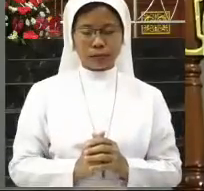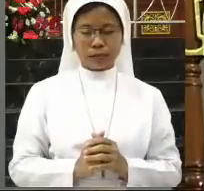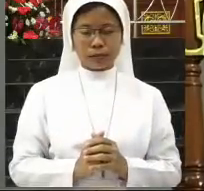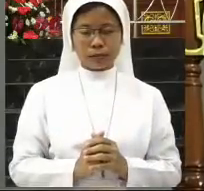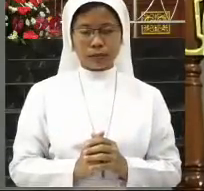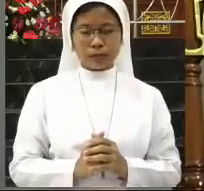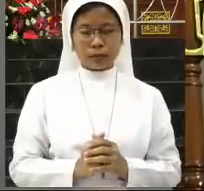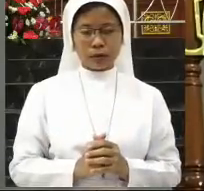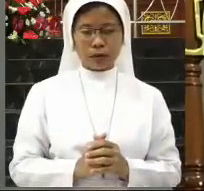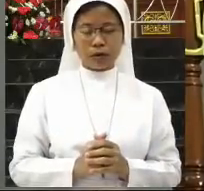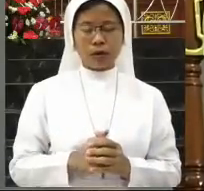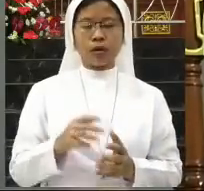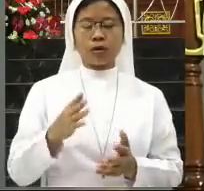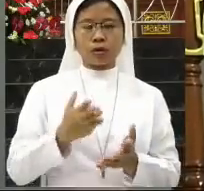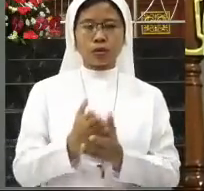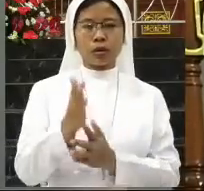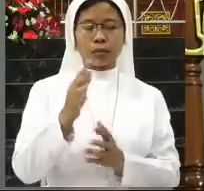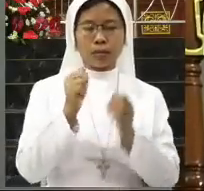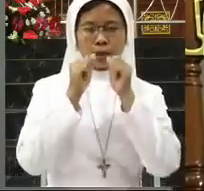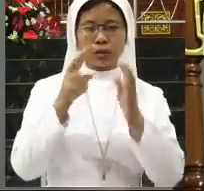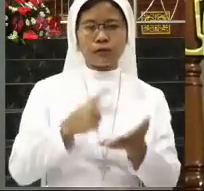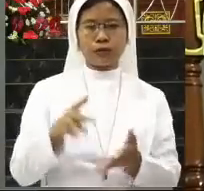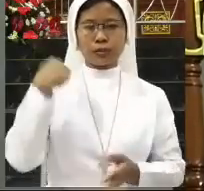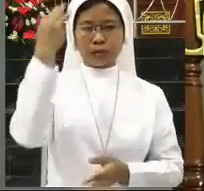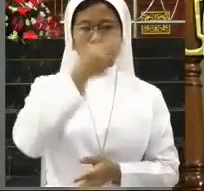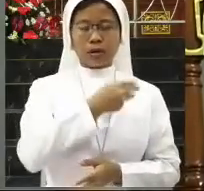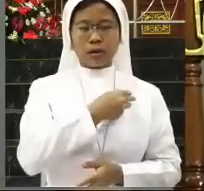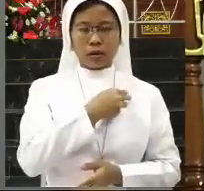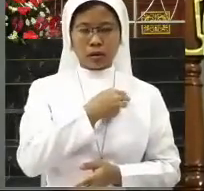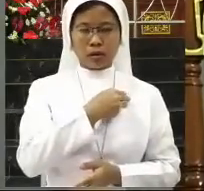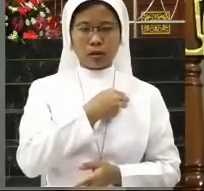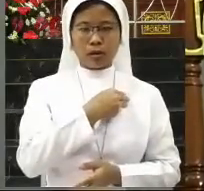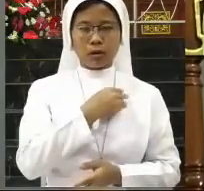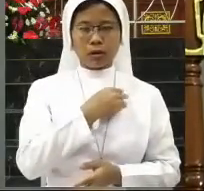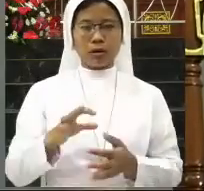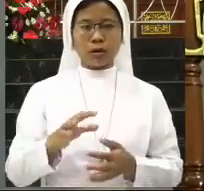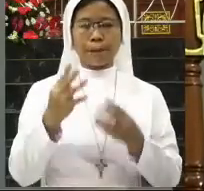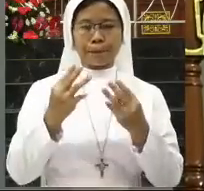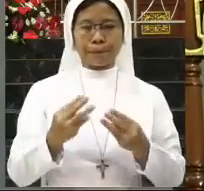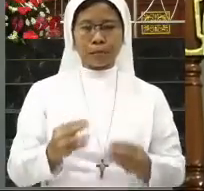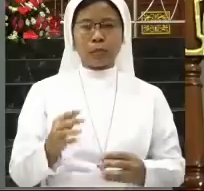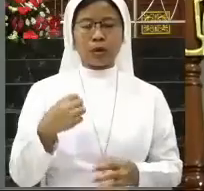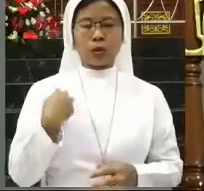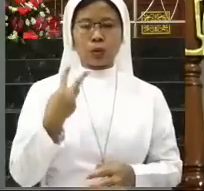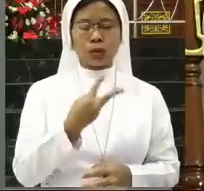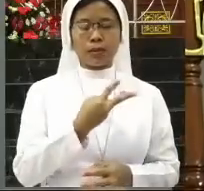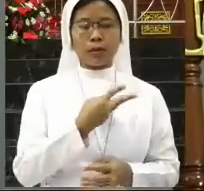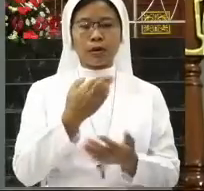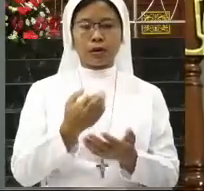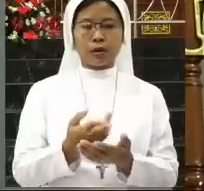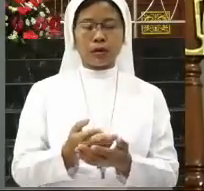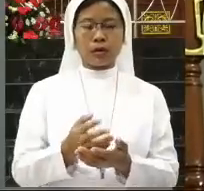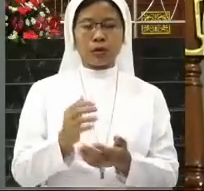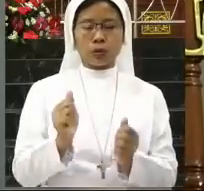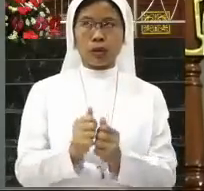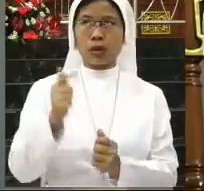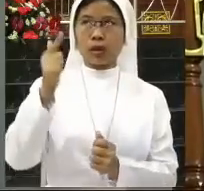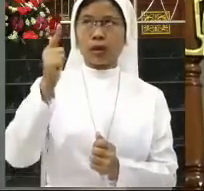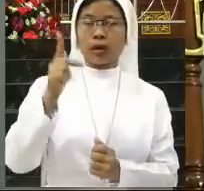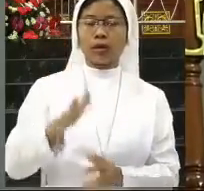Born of the Blessed Virgin Mary, the Son of God, redeem mankind. May He enrich you with His